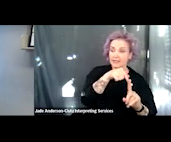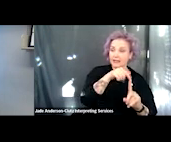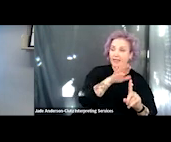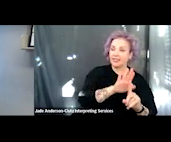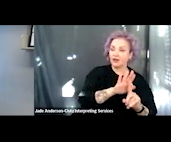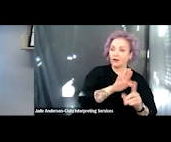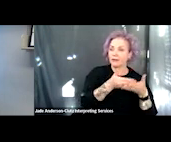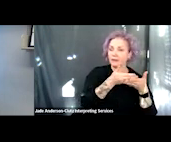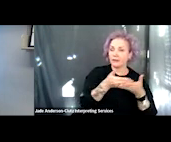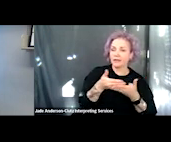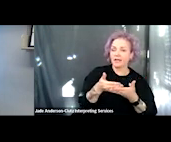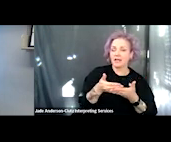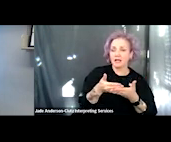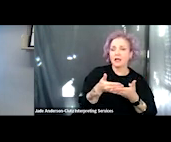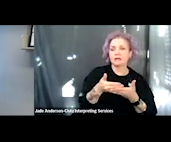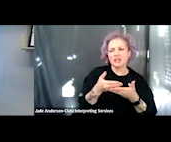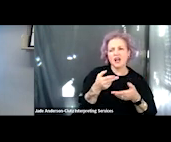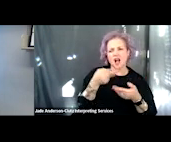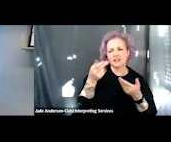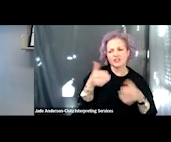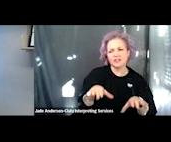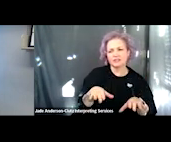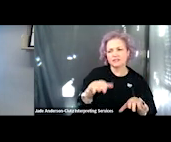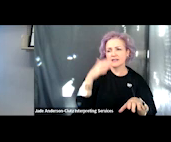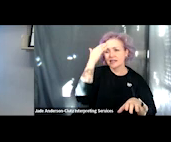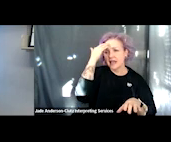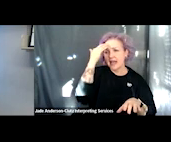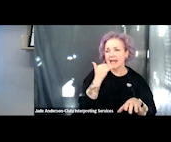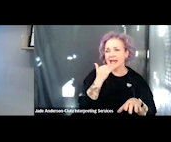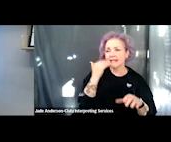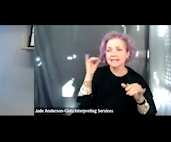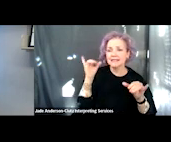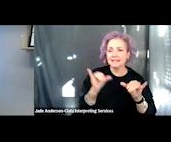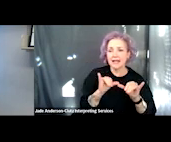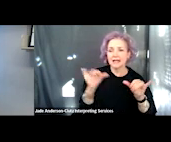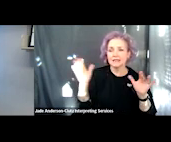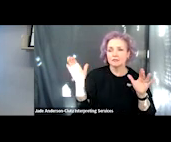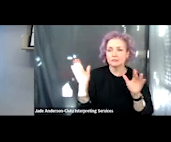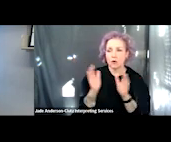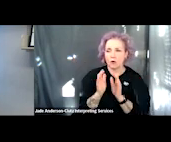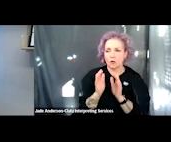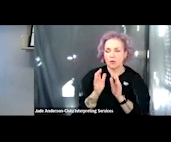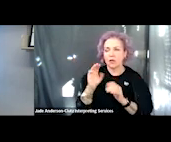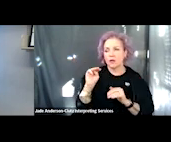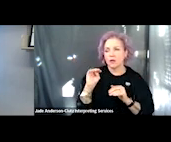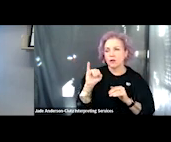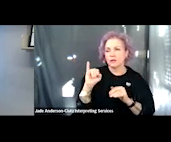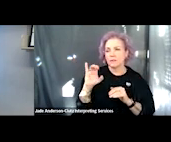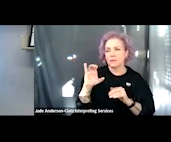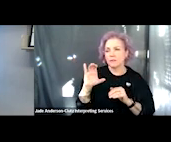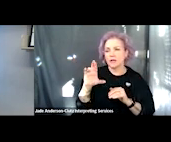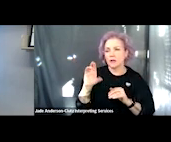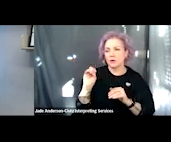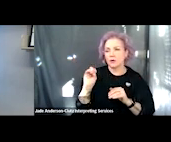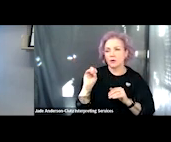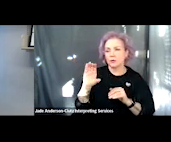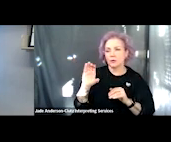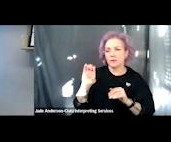non-specific effects. So these are things like what I'm talking about in terms of autism spectrum disorder or schizophrenia,